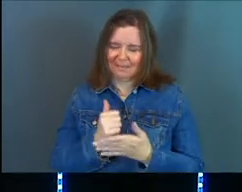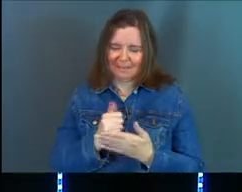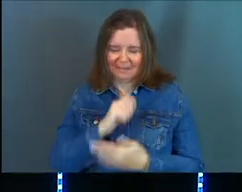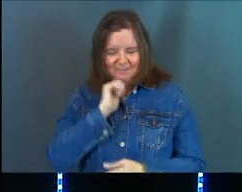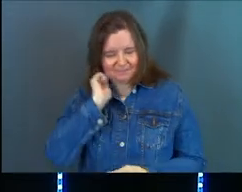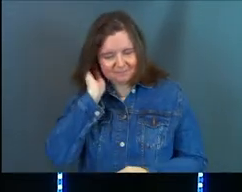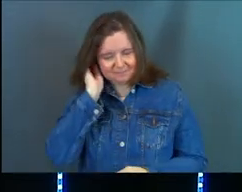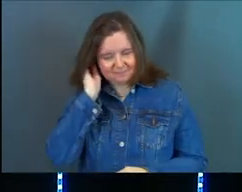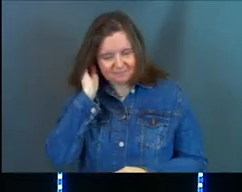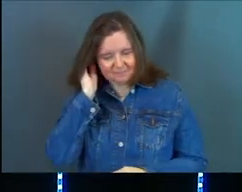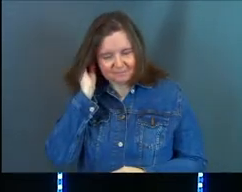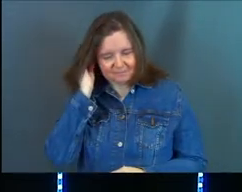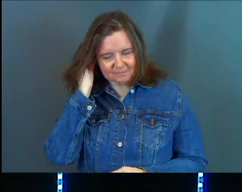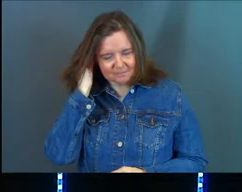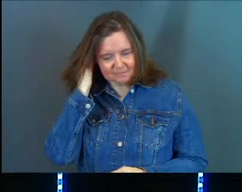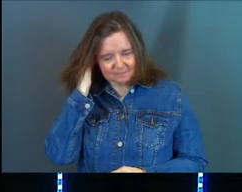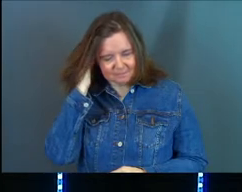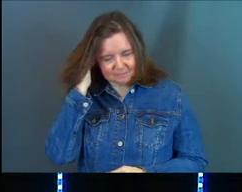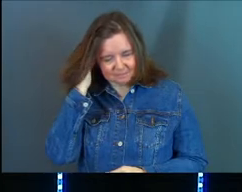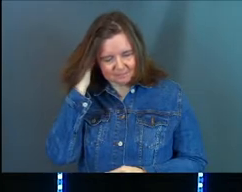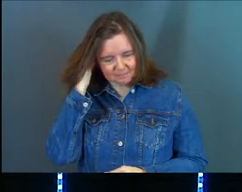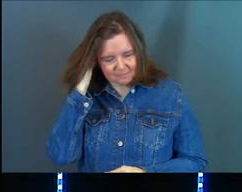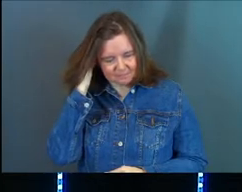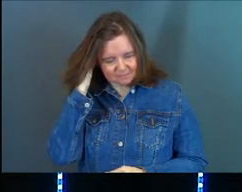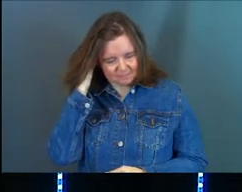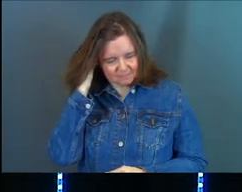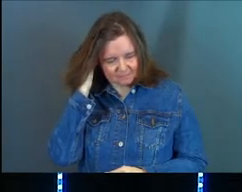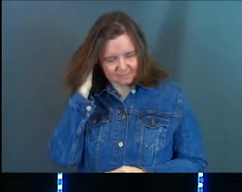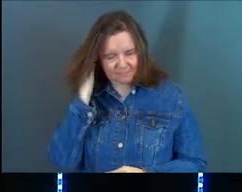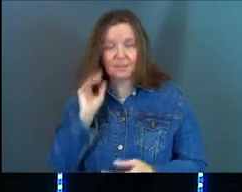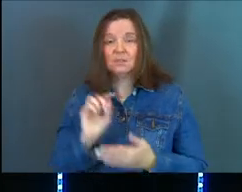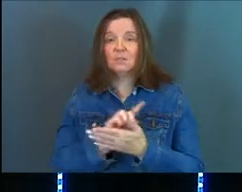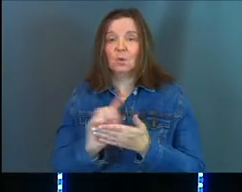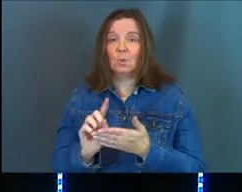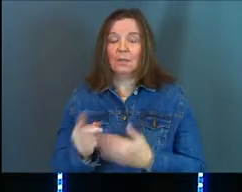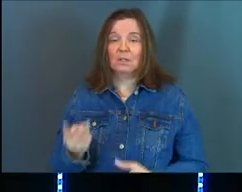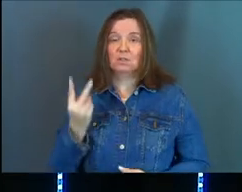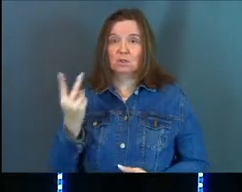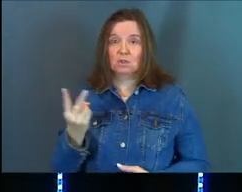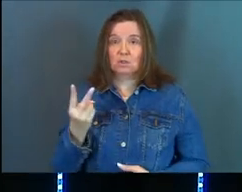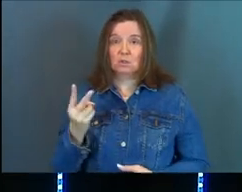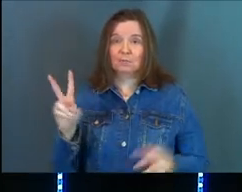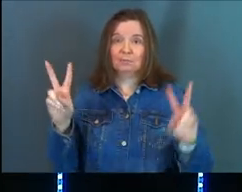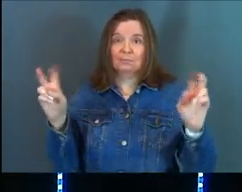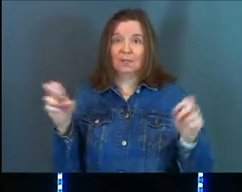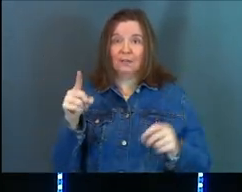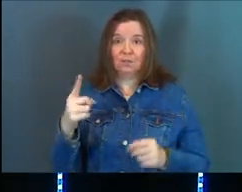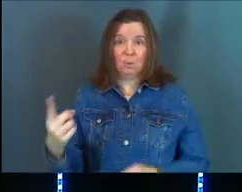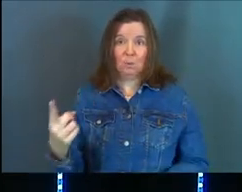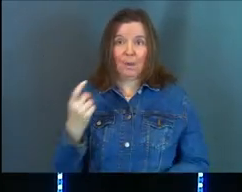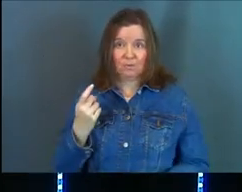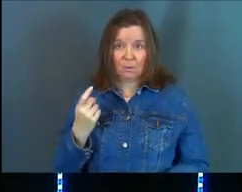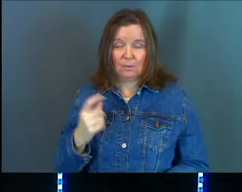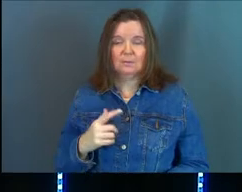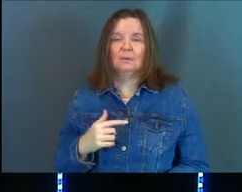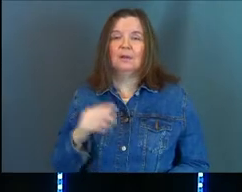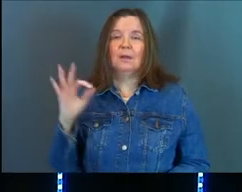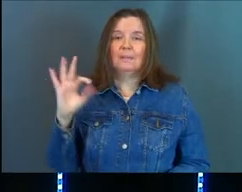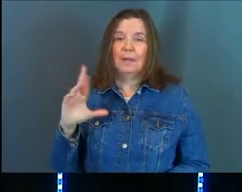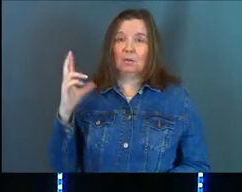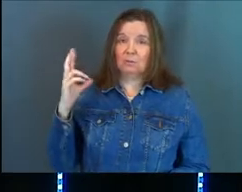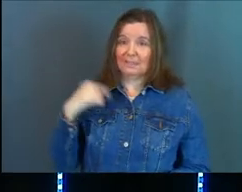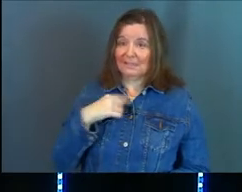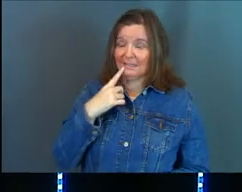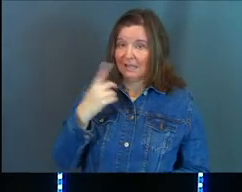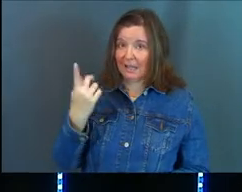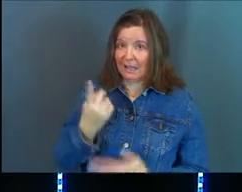Amen. Amen. So we're going into it's week two of the You Asked For It series. And Pastor Ricky said